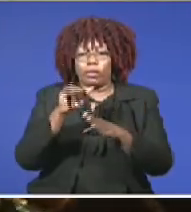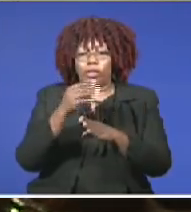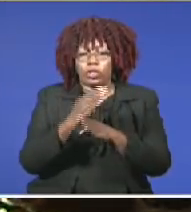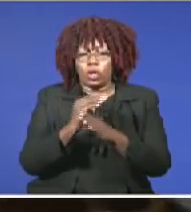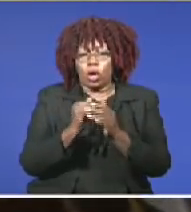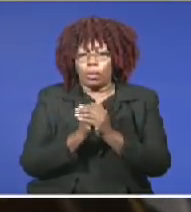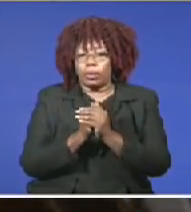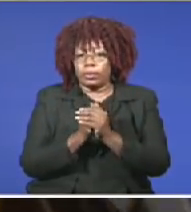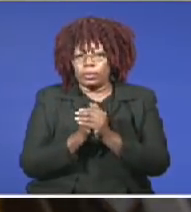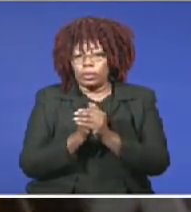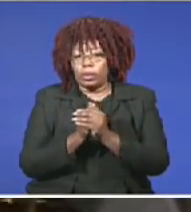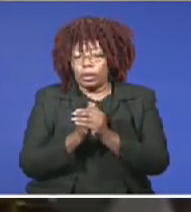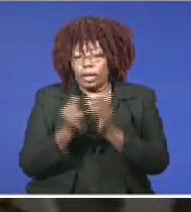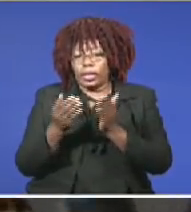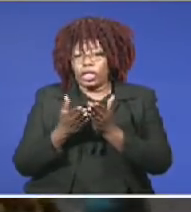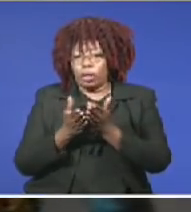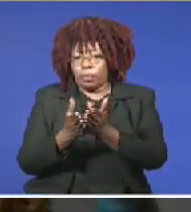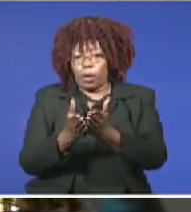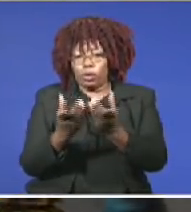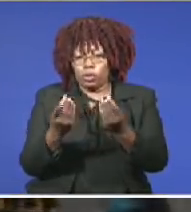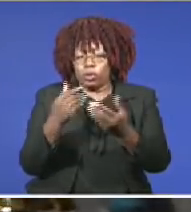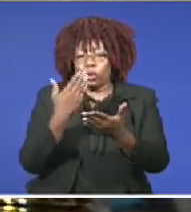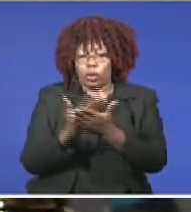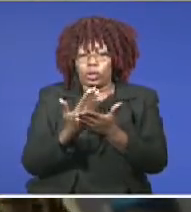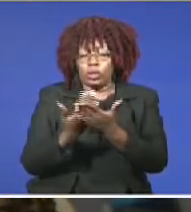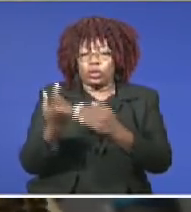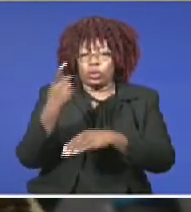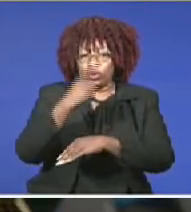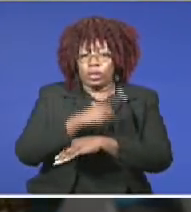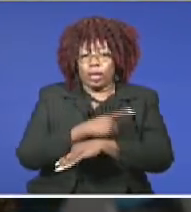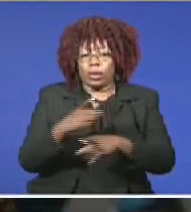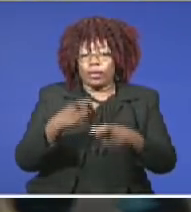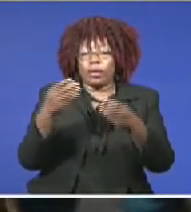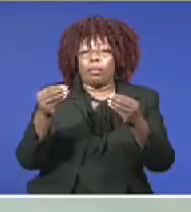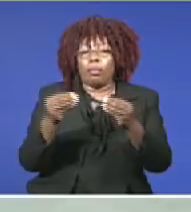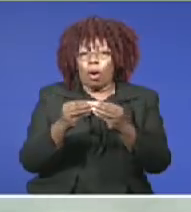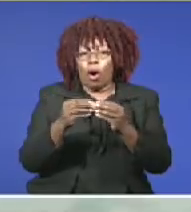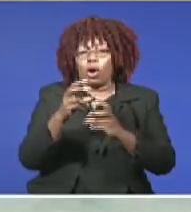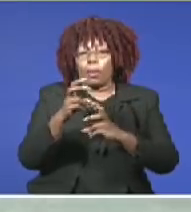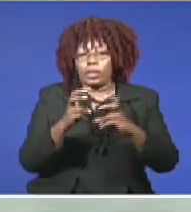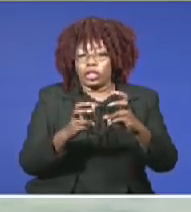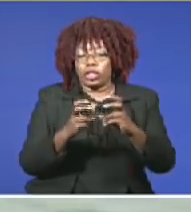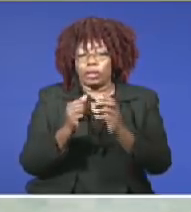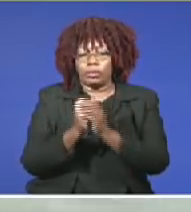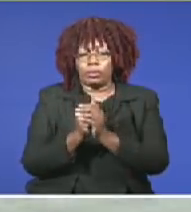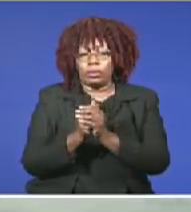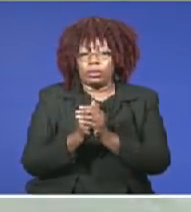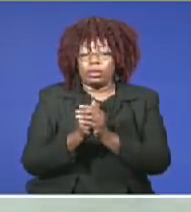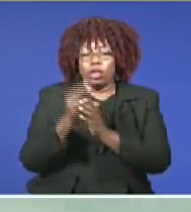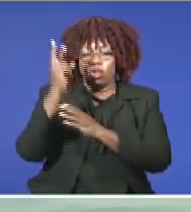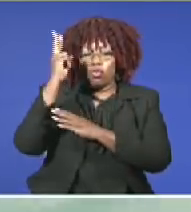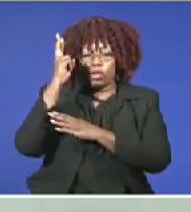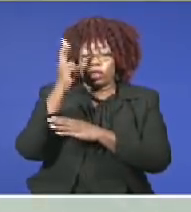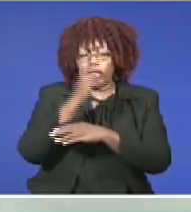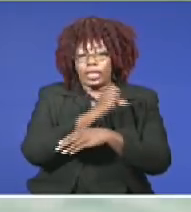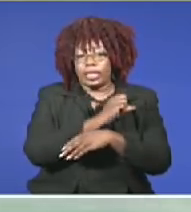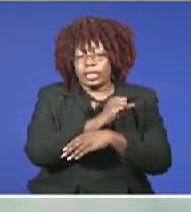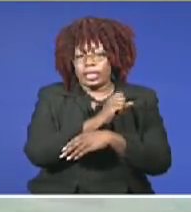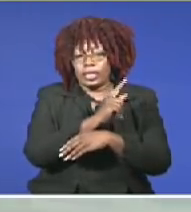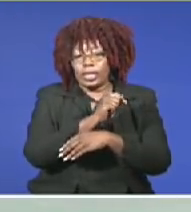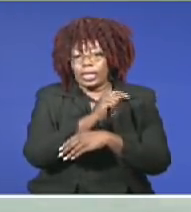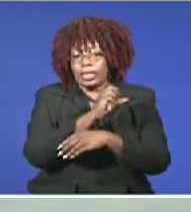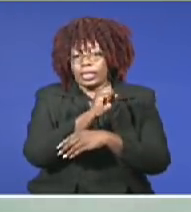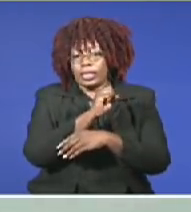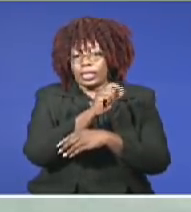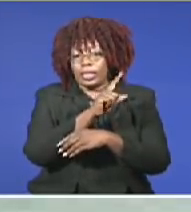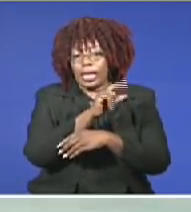good today, and I think next year, when we come back, we'll give them more competition. Richard Anson Sally, the beast from the east, pulling